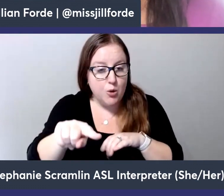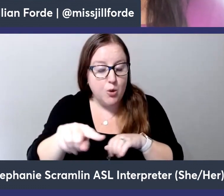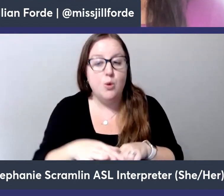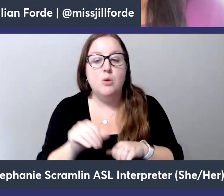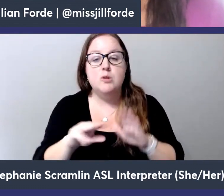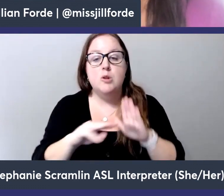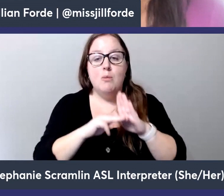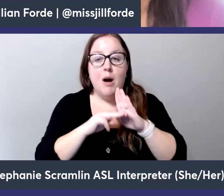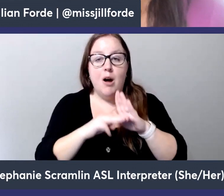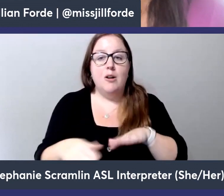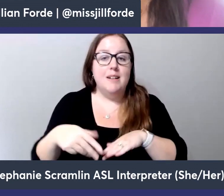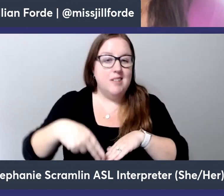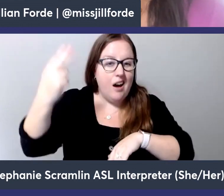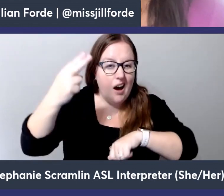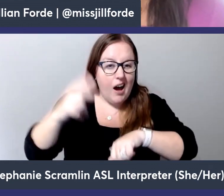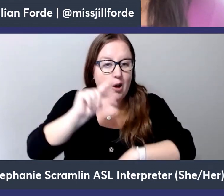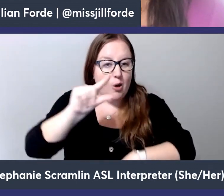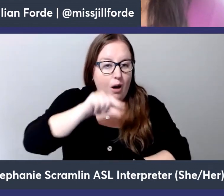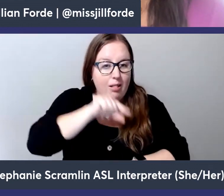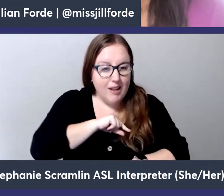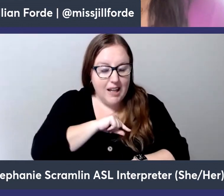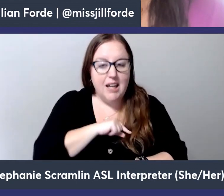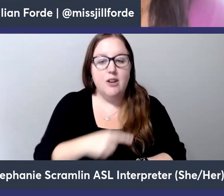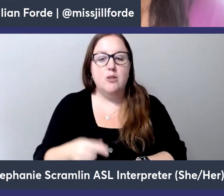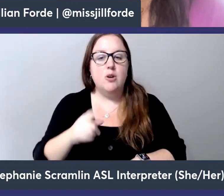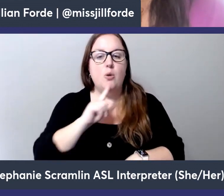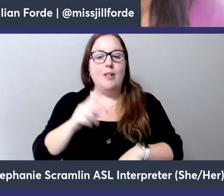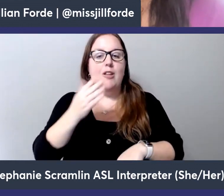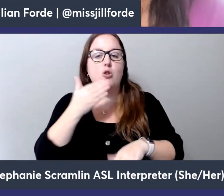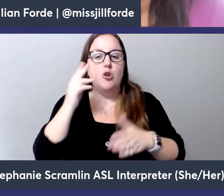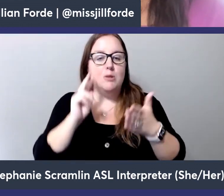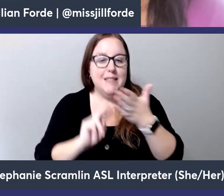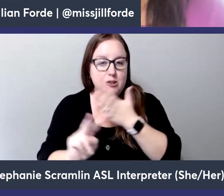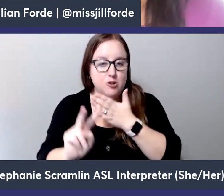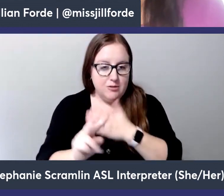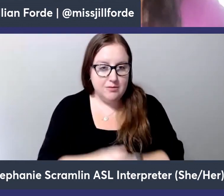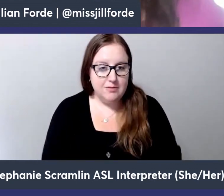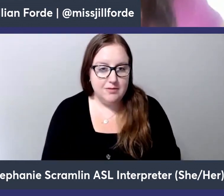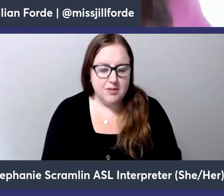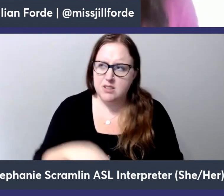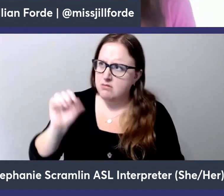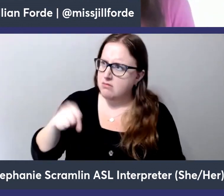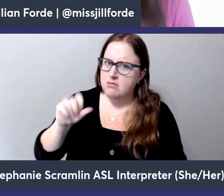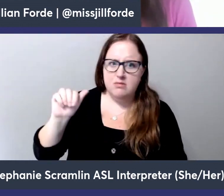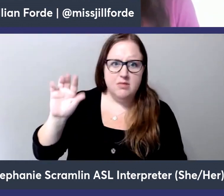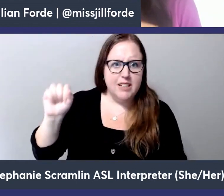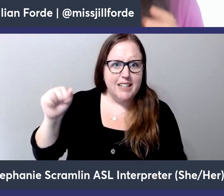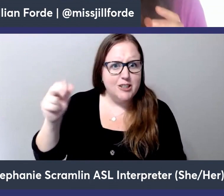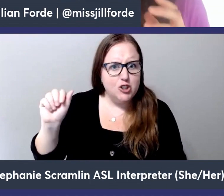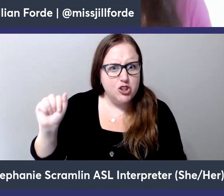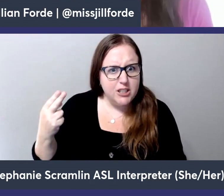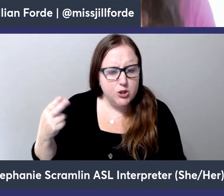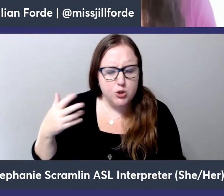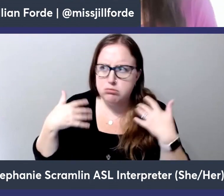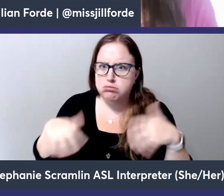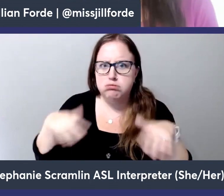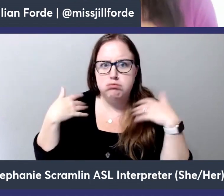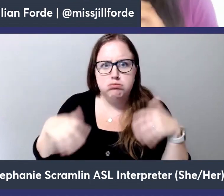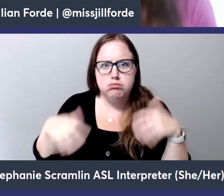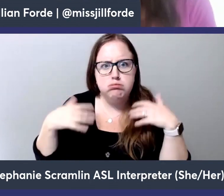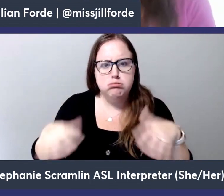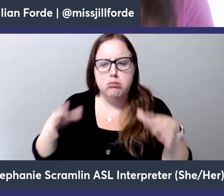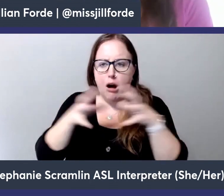higher quality model. It gives higher accuracy for prediction. Yeah, Ashish, it sounds like a lot